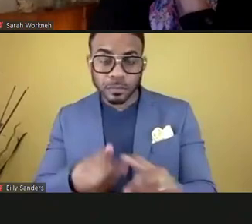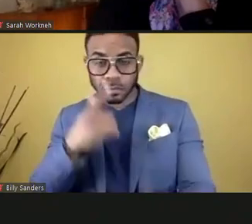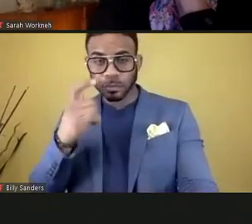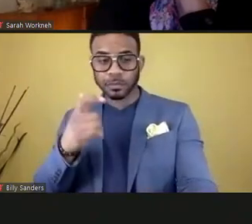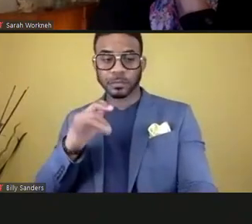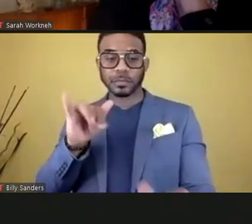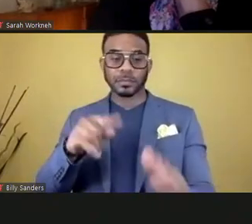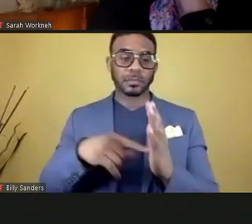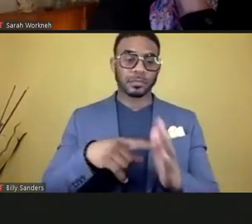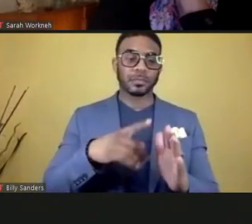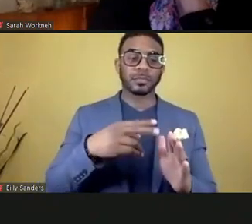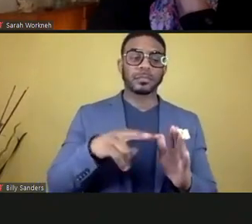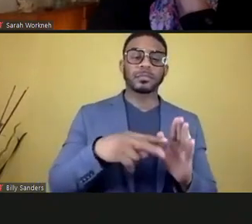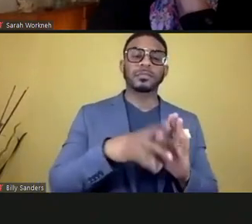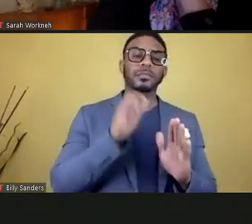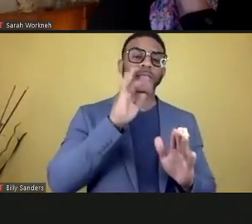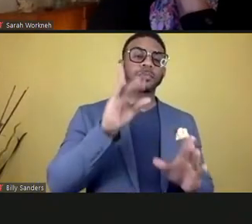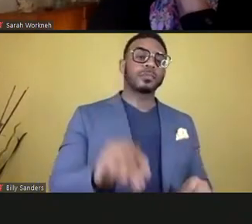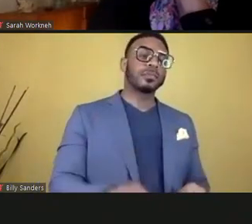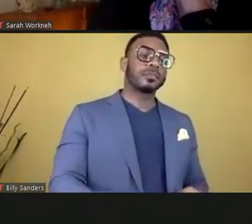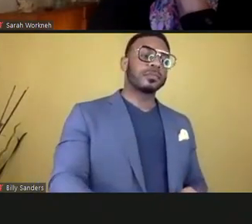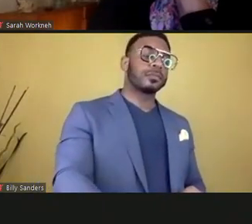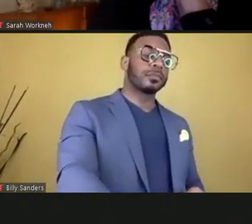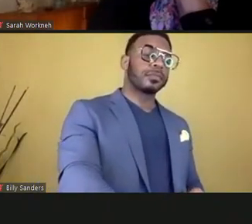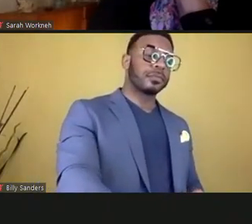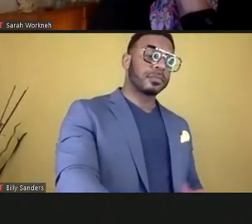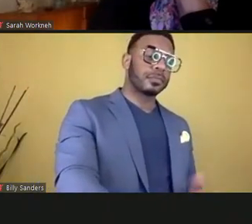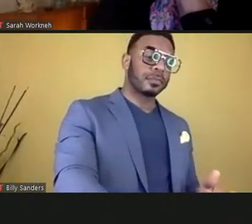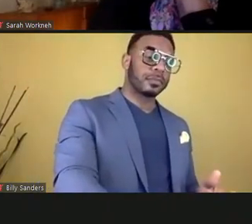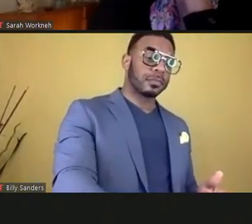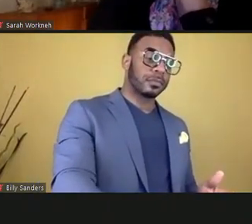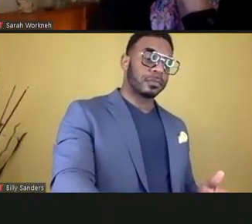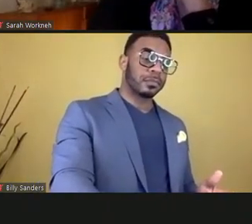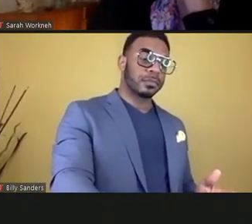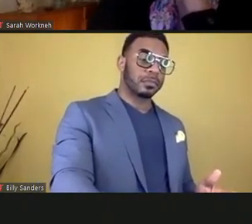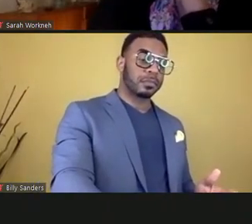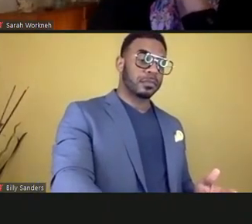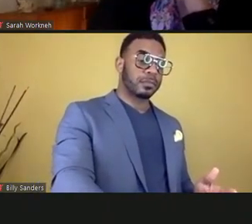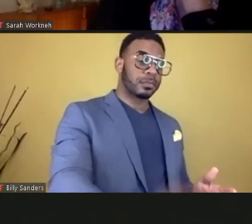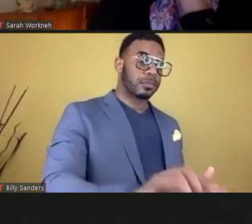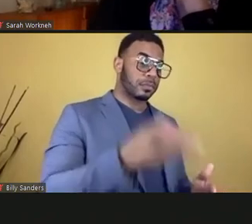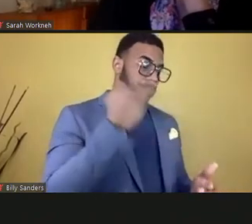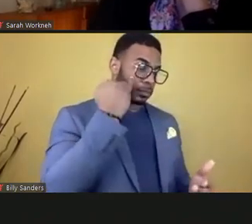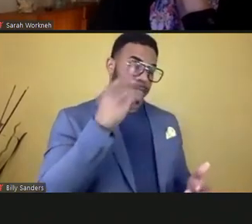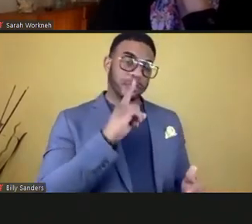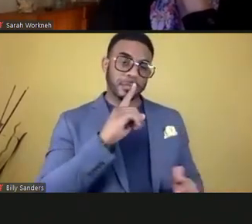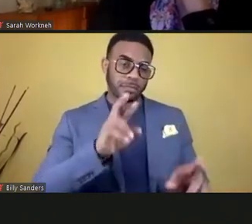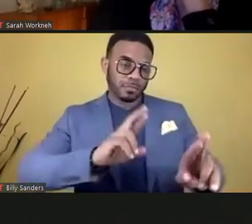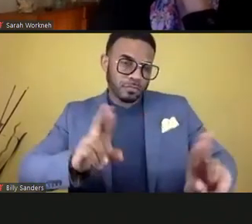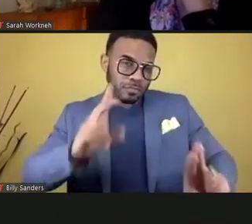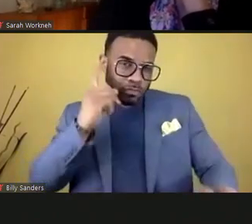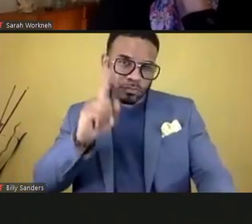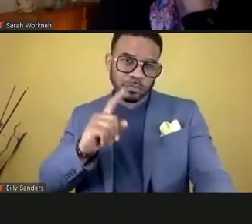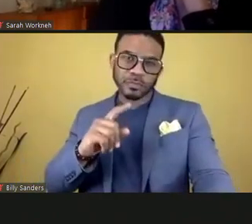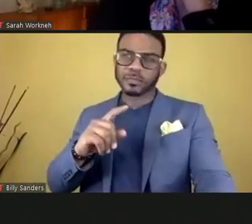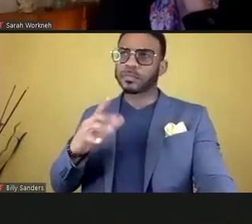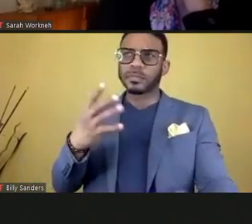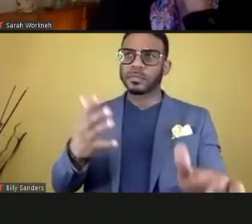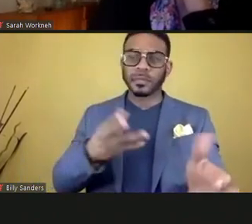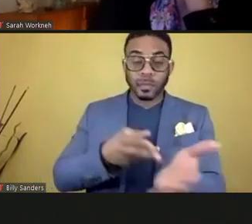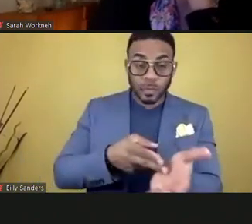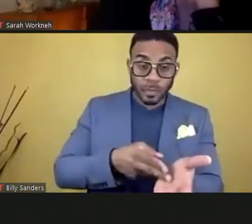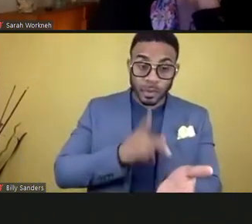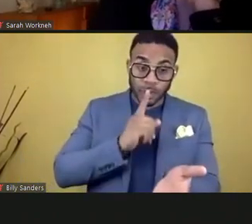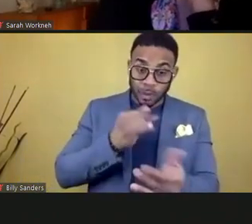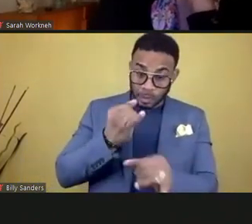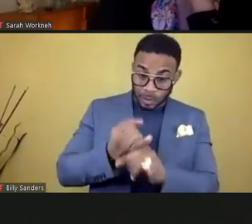that reflects what you're going to do. So when we talked about this idea of being ready for, or the truth, is